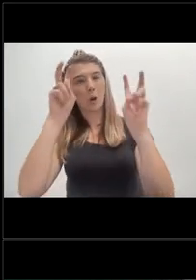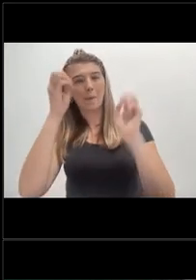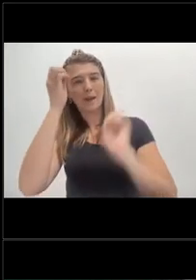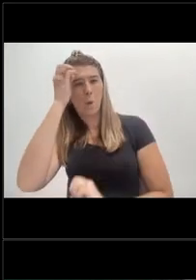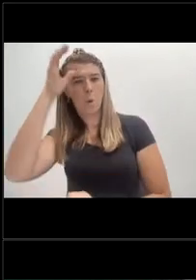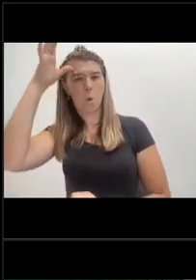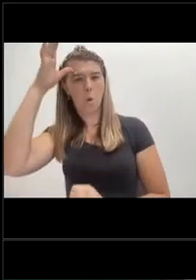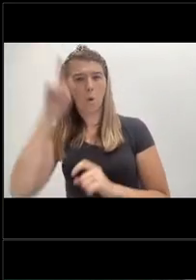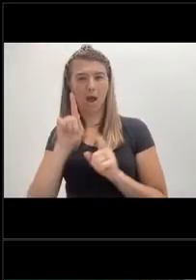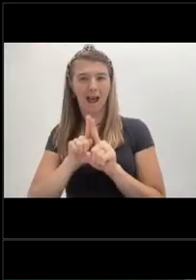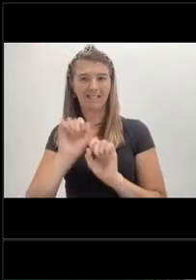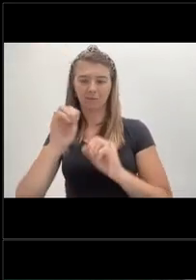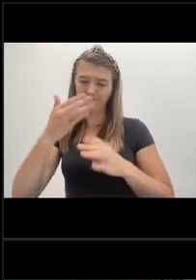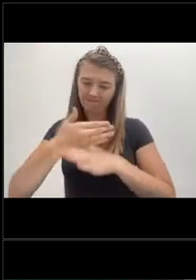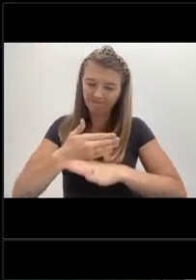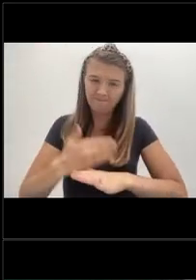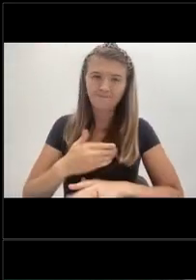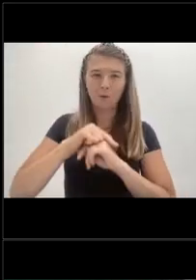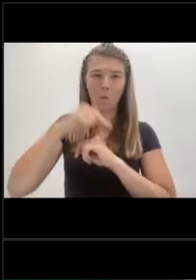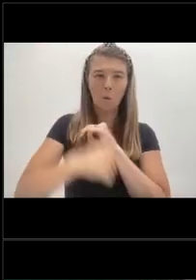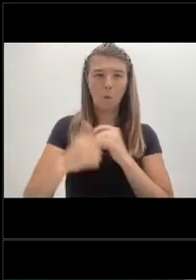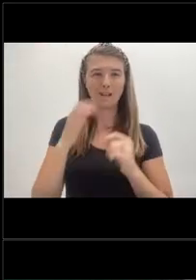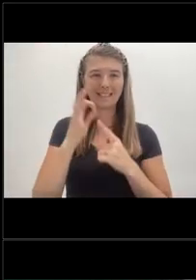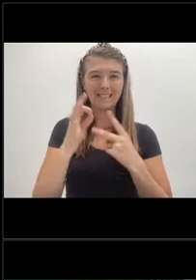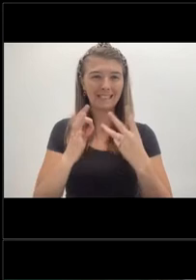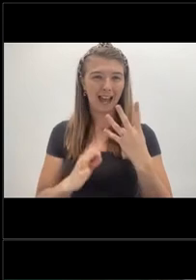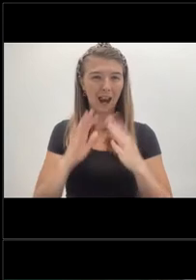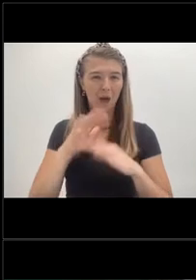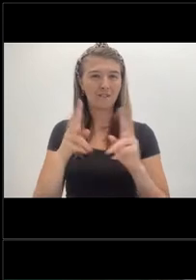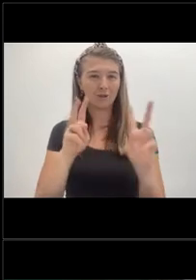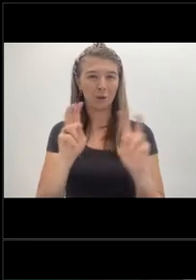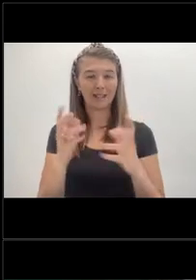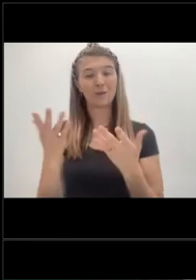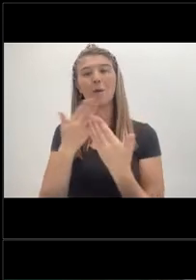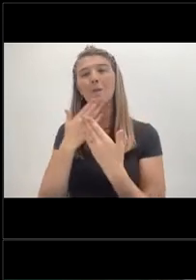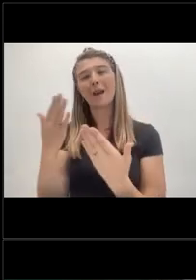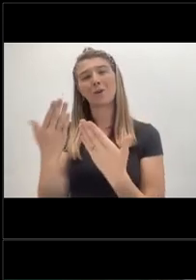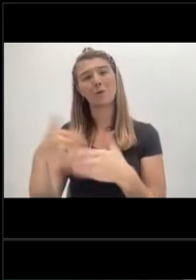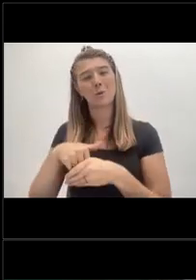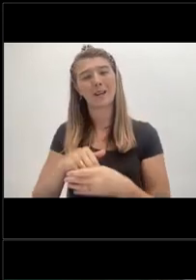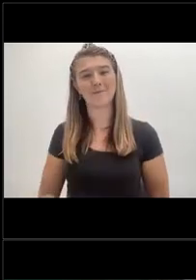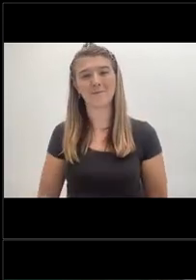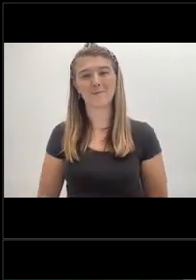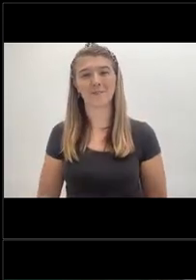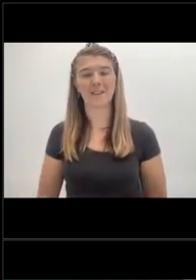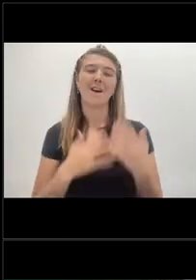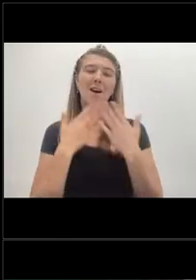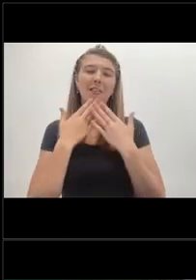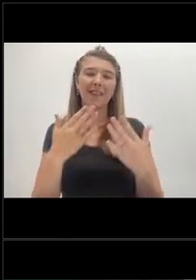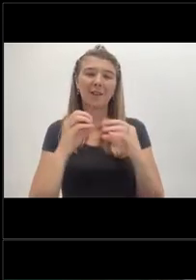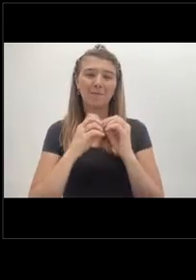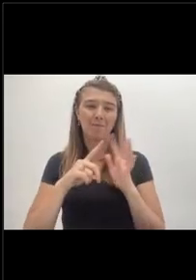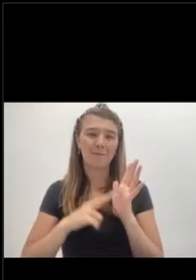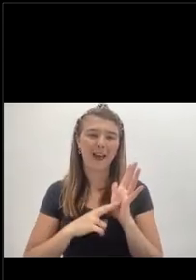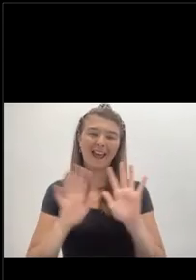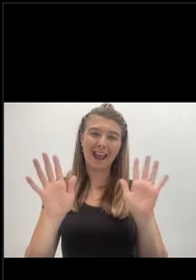these topics in a bit more detail. She'll let you know more about those. Cathy, thank you for joining us. Thanks so much, Ben. Hello, everyone, and